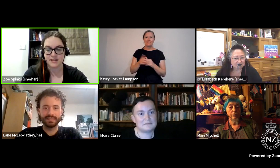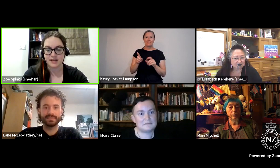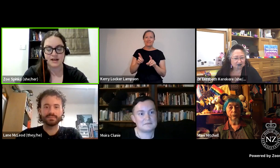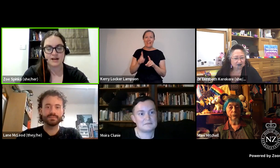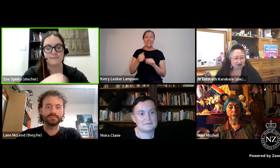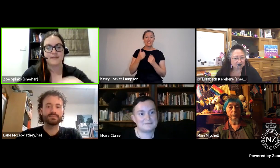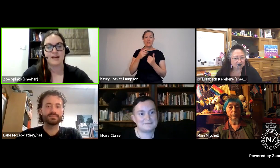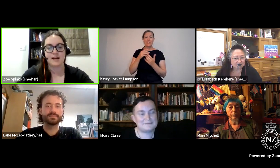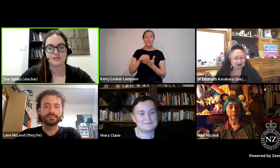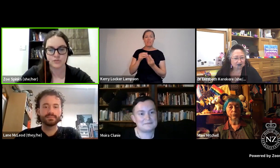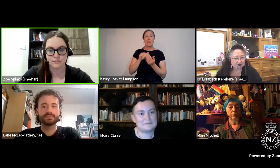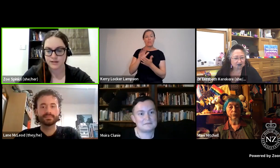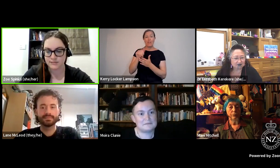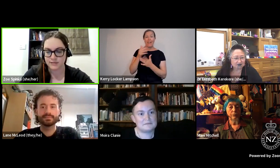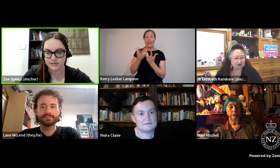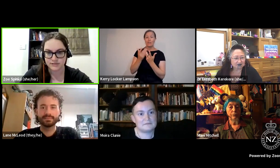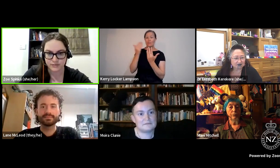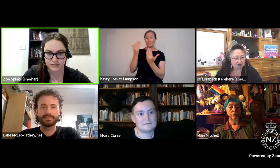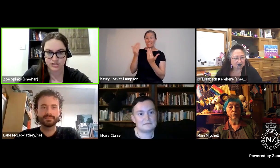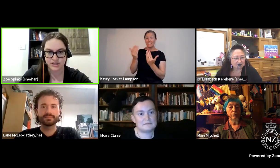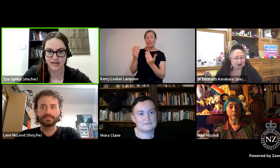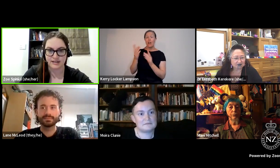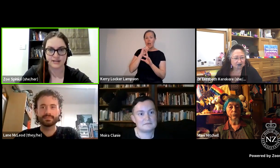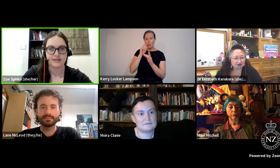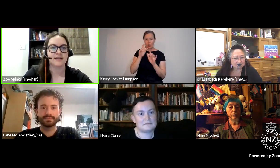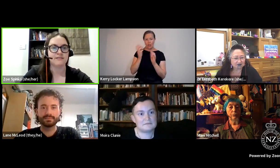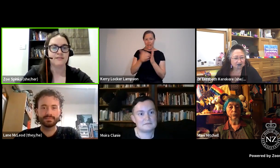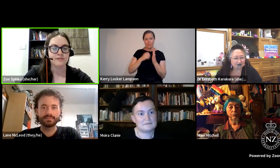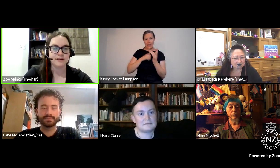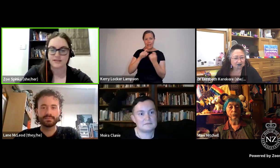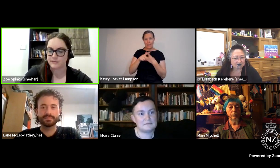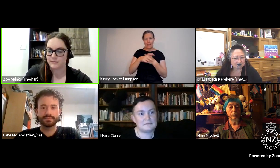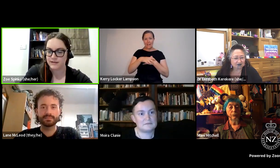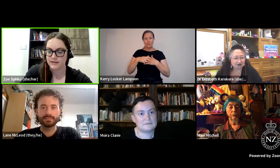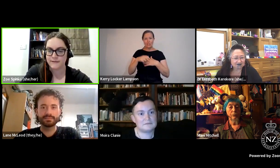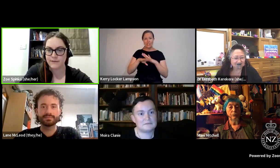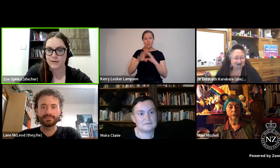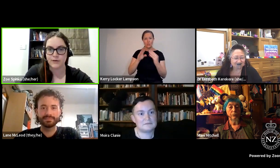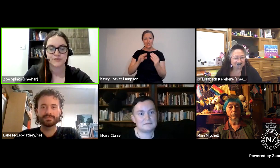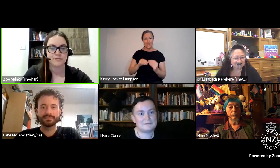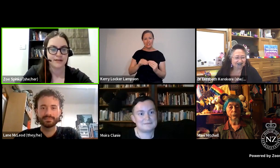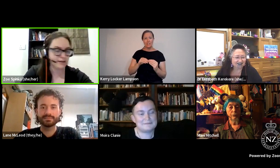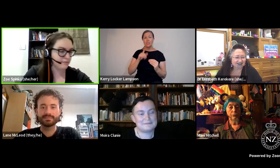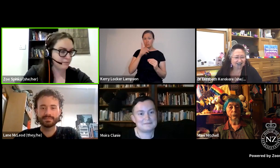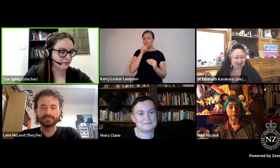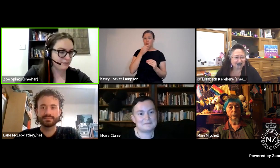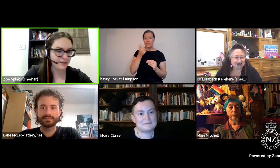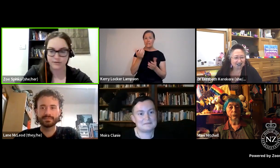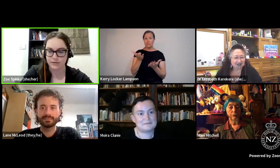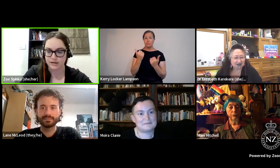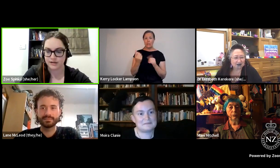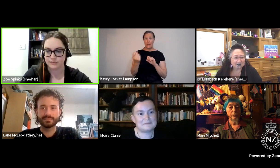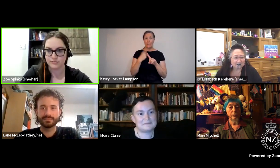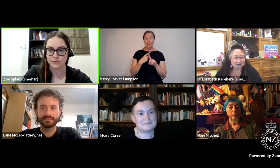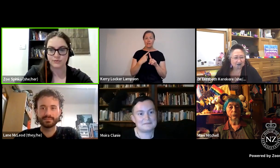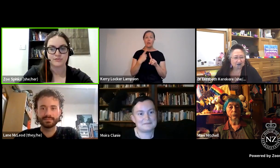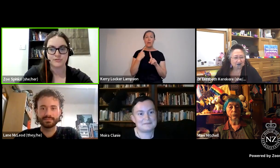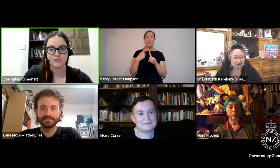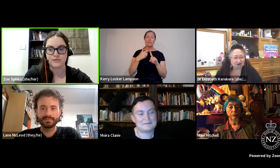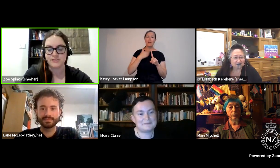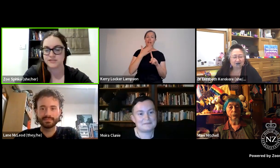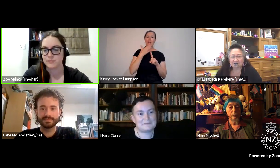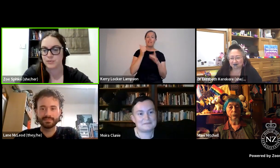tips. I'll just drop my email into the chat, and then yeah, feel free to email me. Also my lovely pal Ro